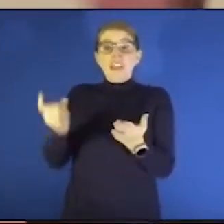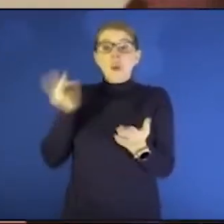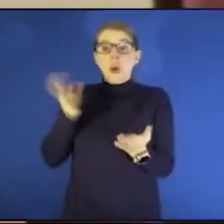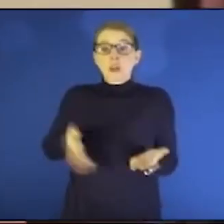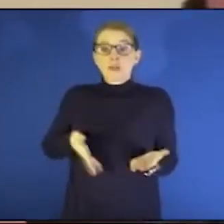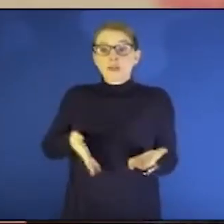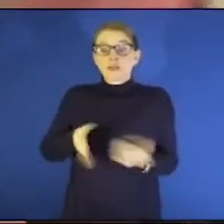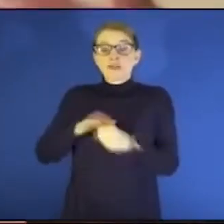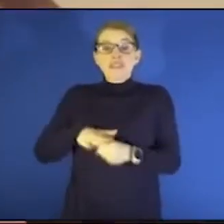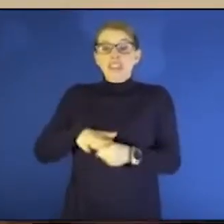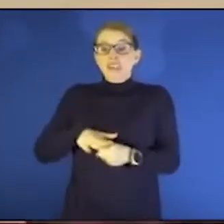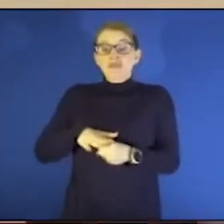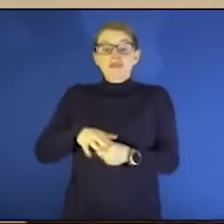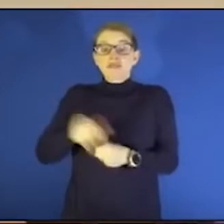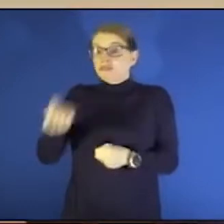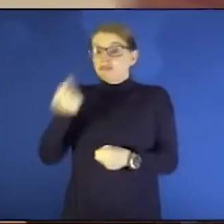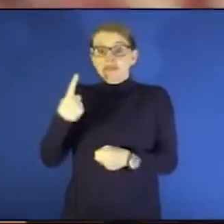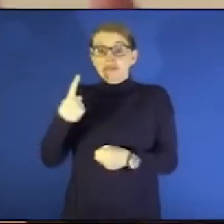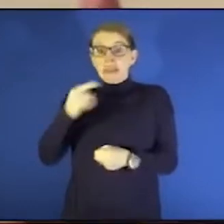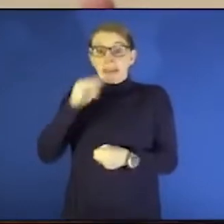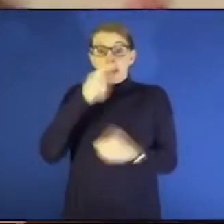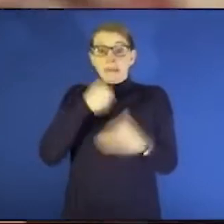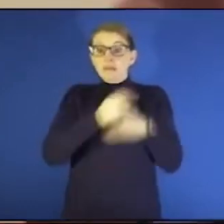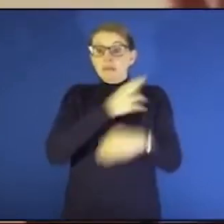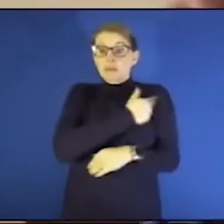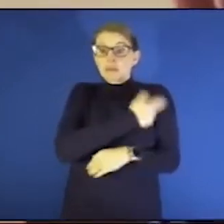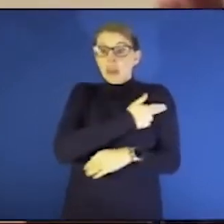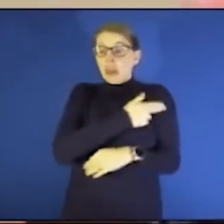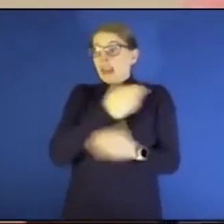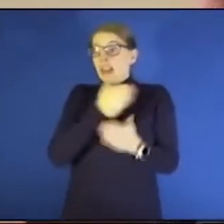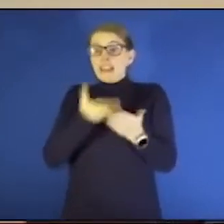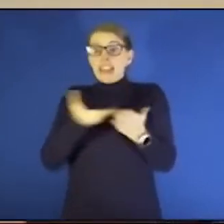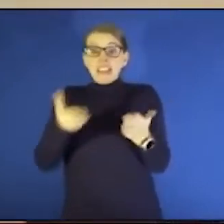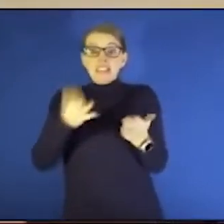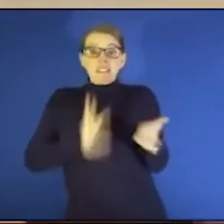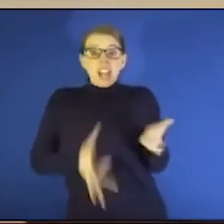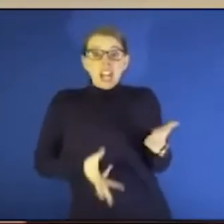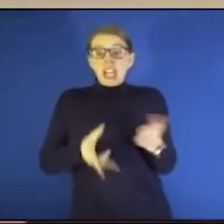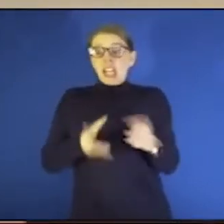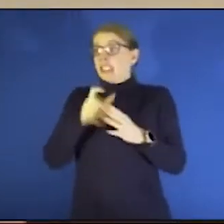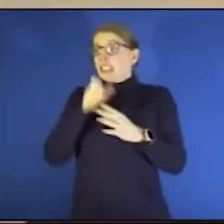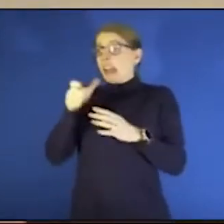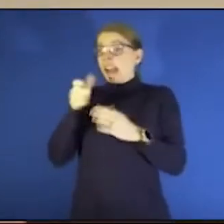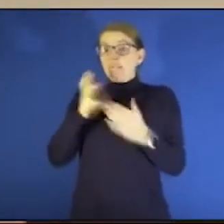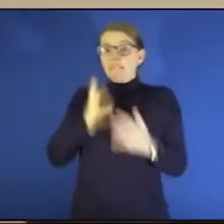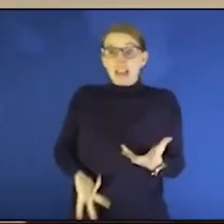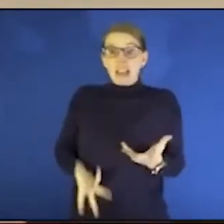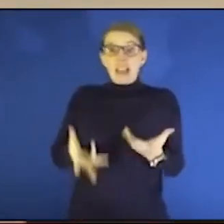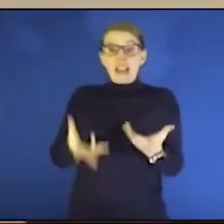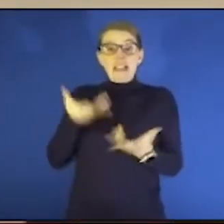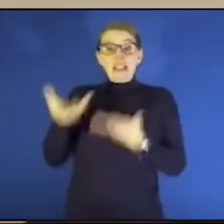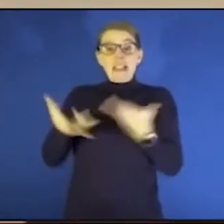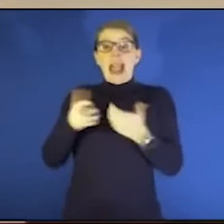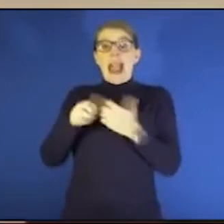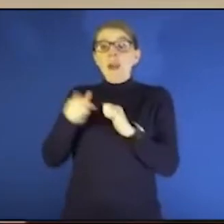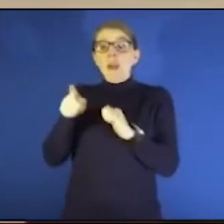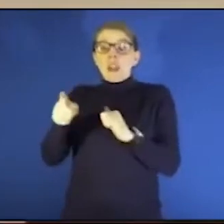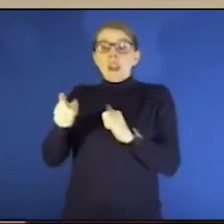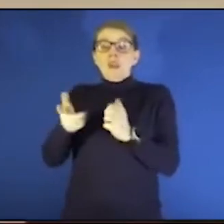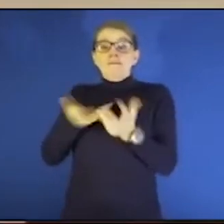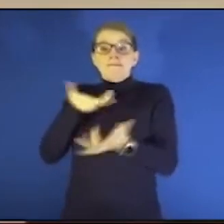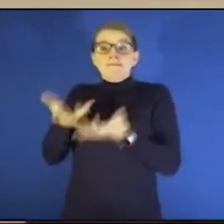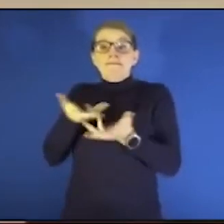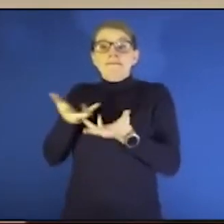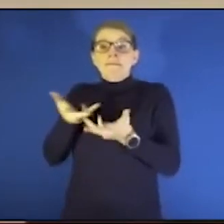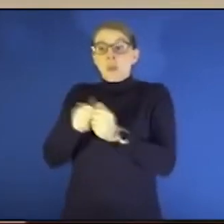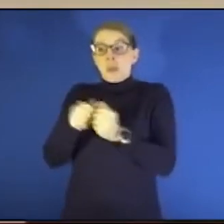stressful. We got people in the hospital, but we're saying things are fine, but things aren't fine. How are you dealing with this? Giving that open conversation time